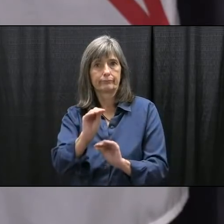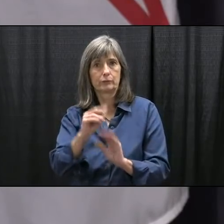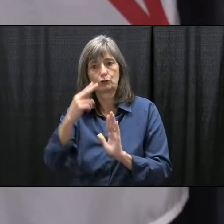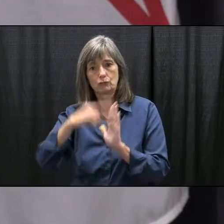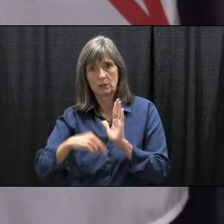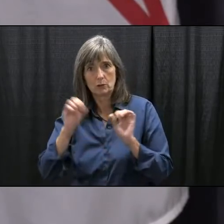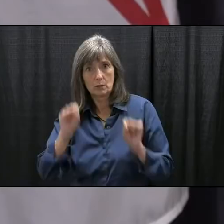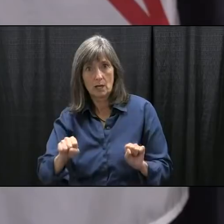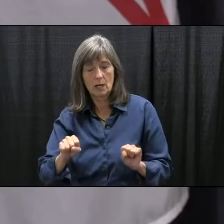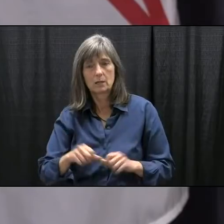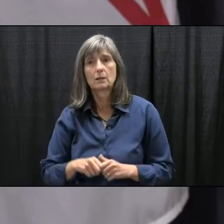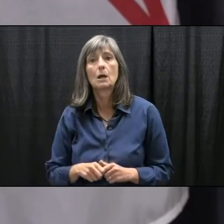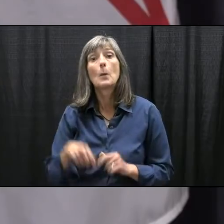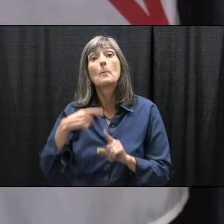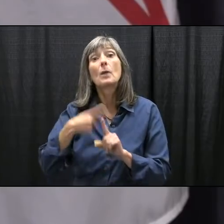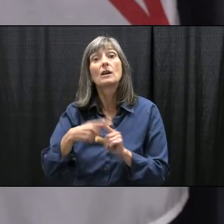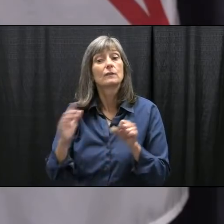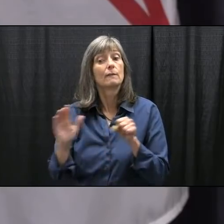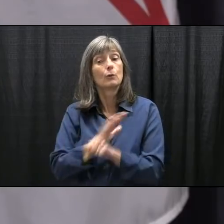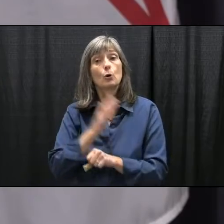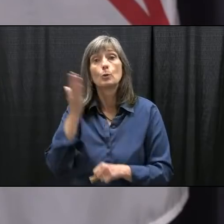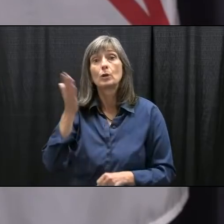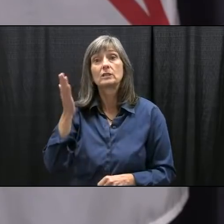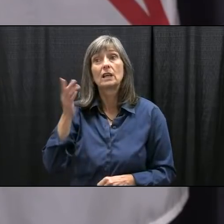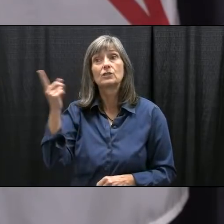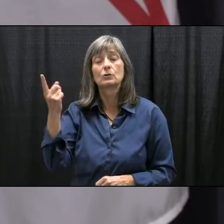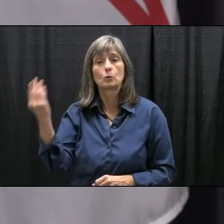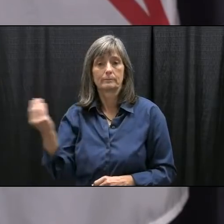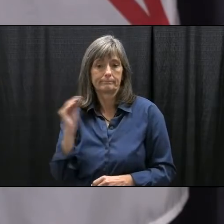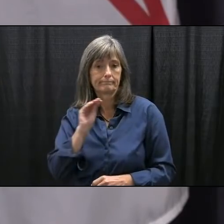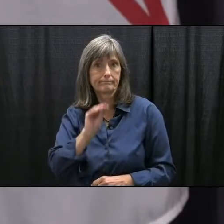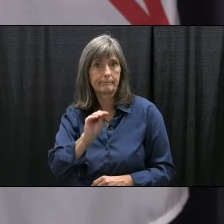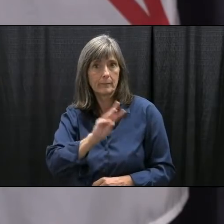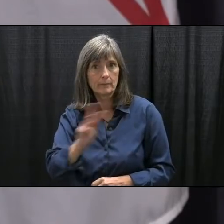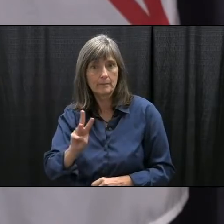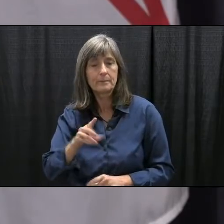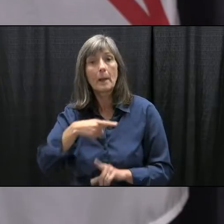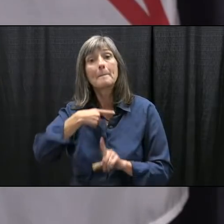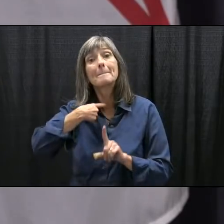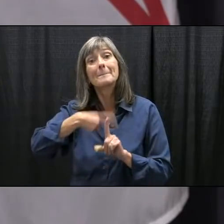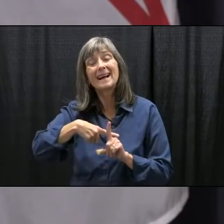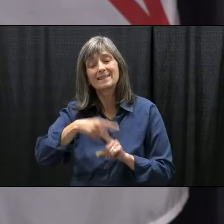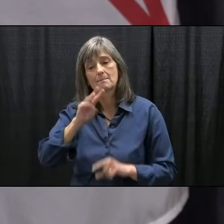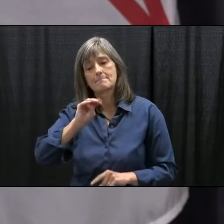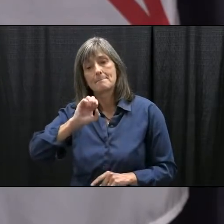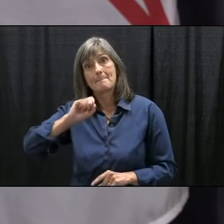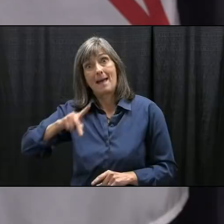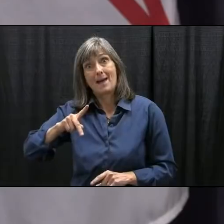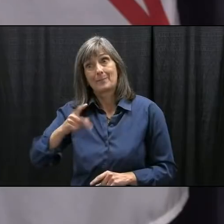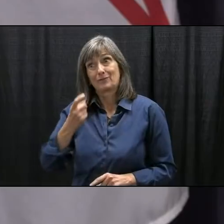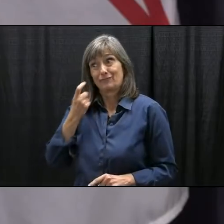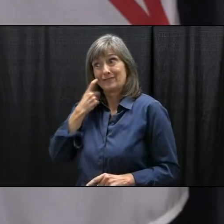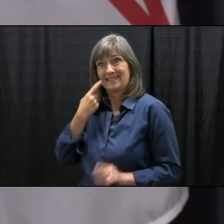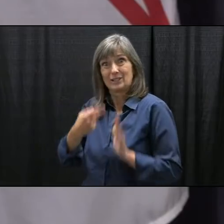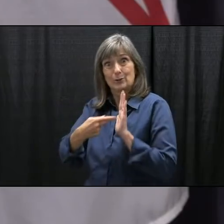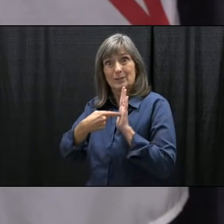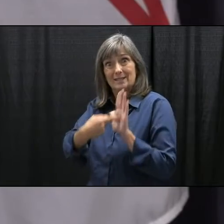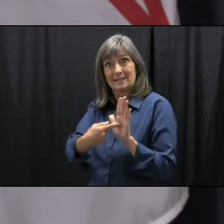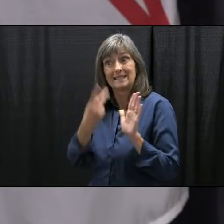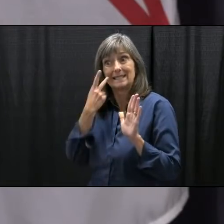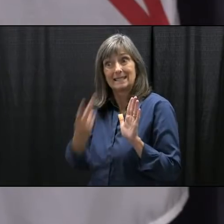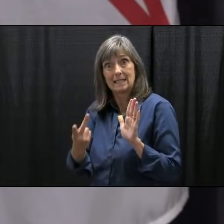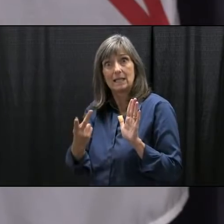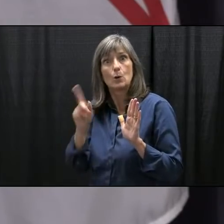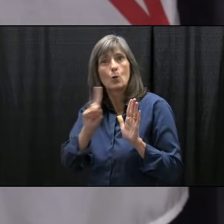The presentation will also be up there. There is an interactive map, very similar to the one shown there